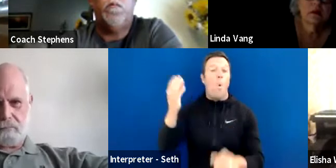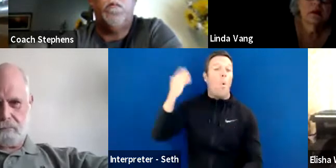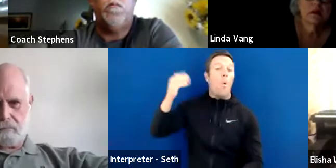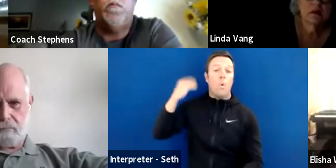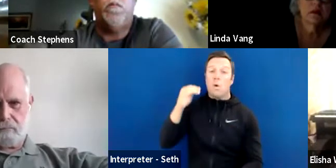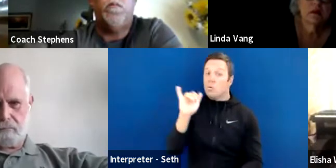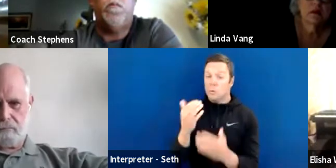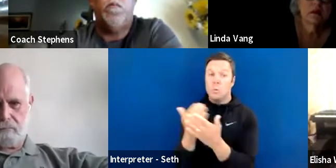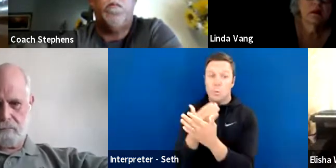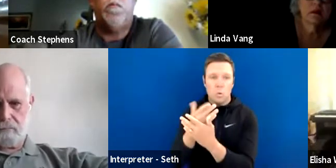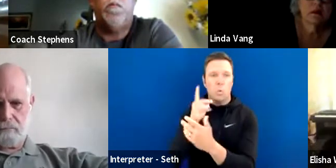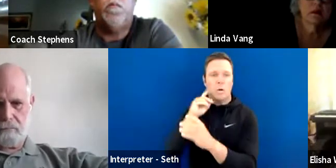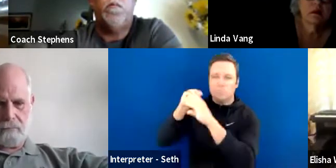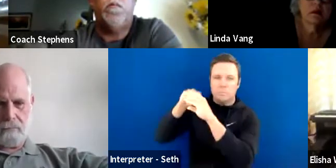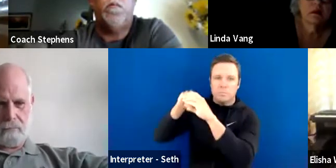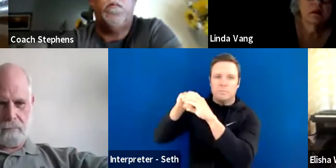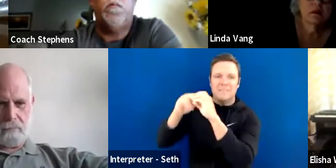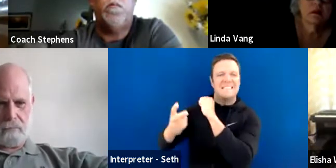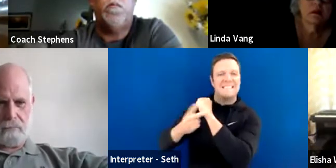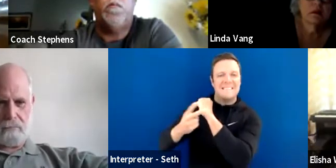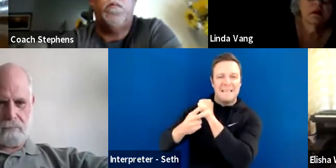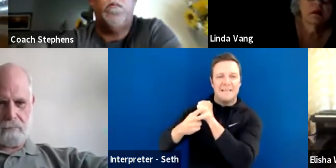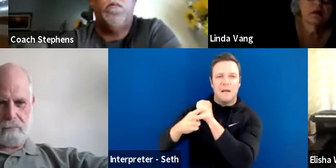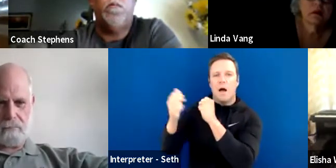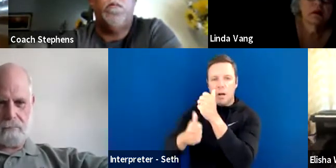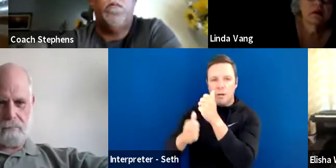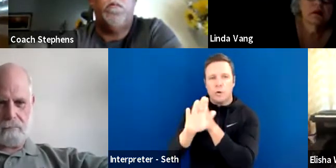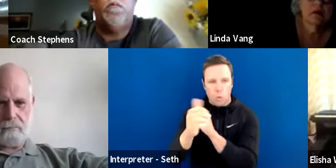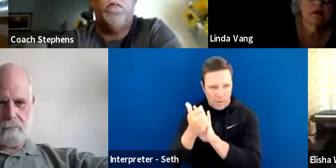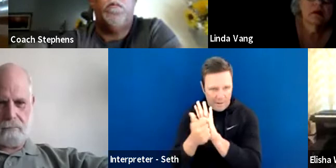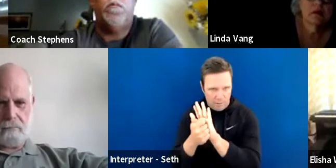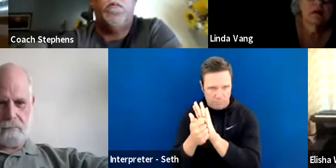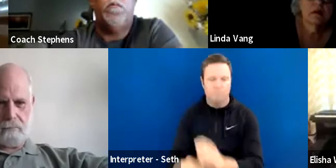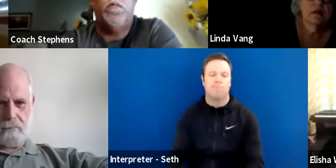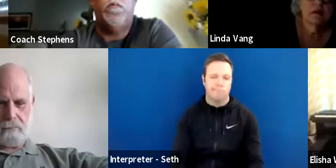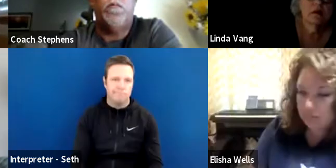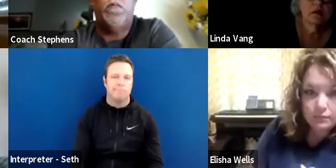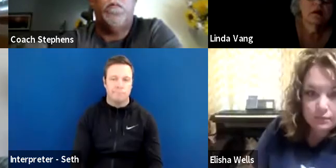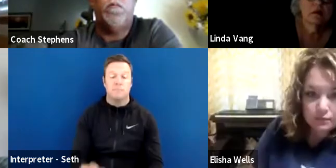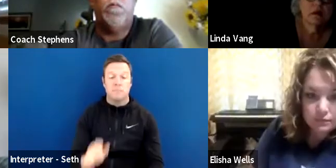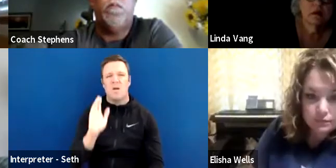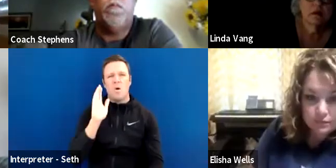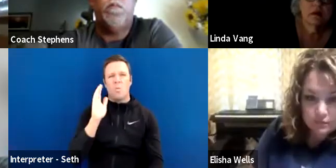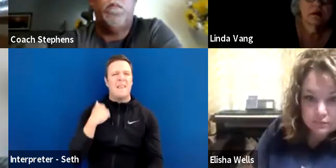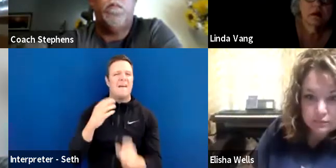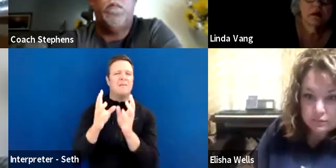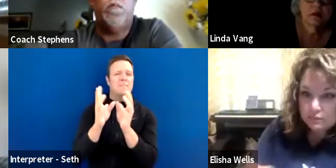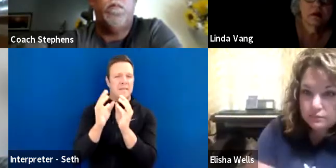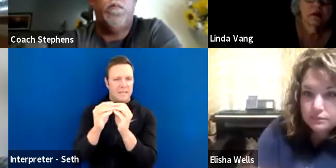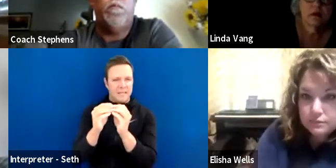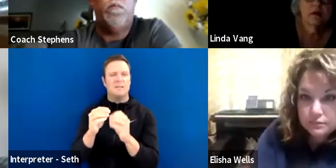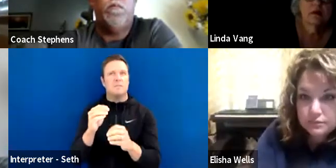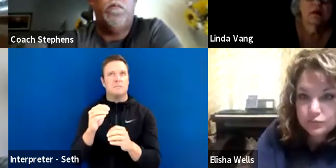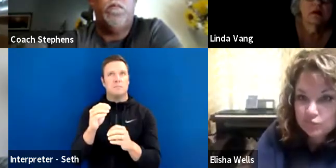be stored in your Zoom account as well. We are going to have a session or 2 or 3 or